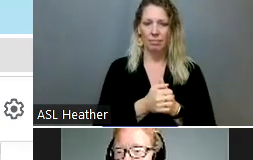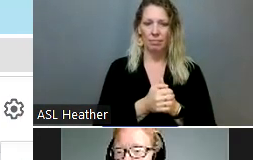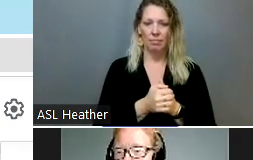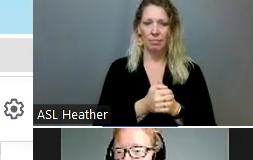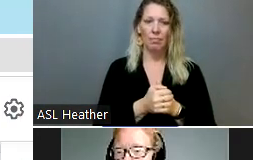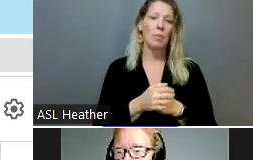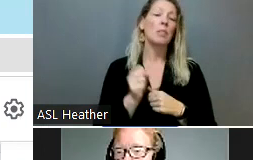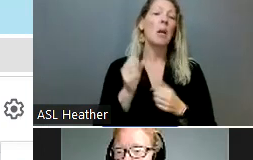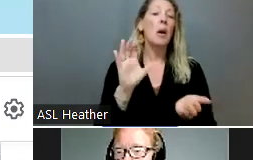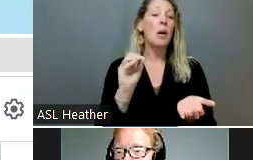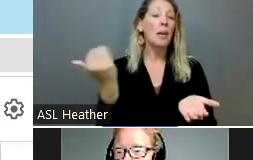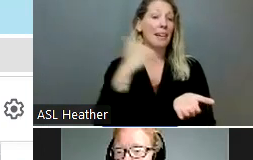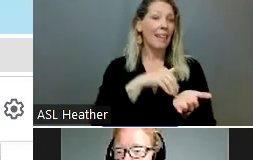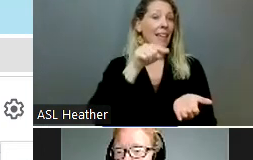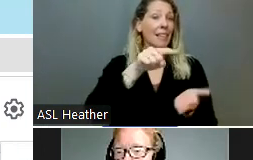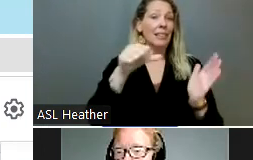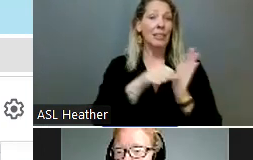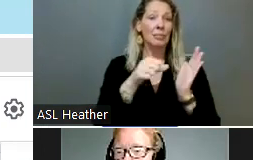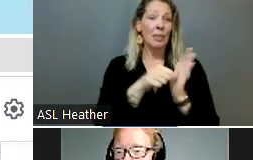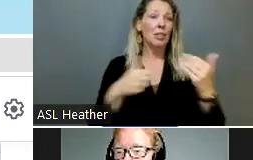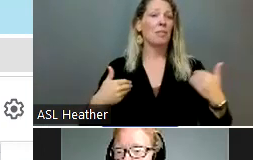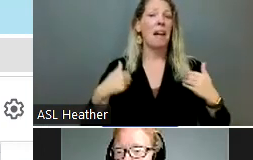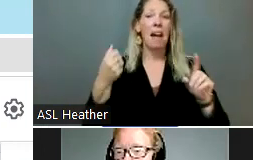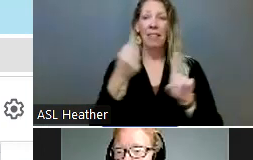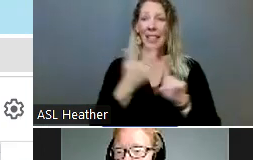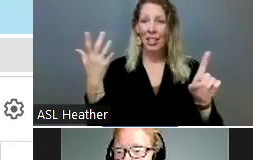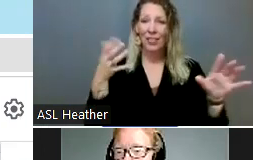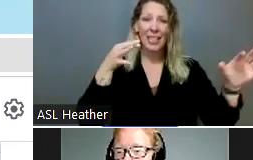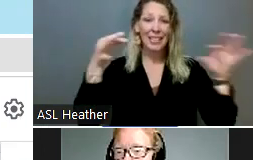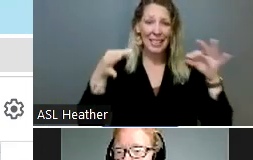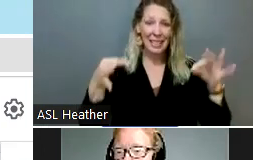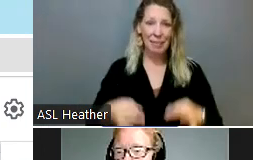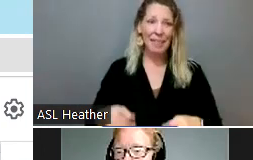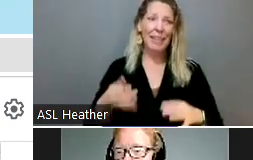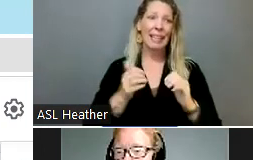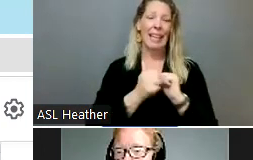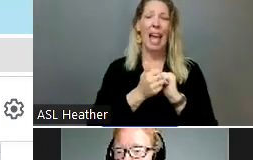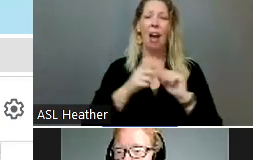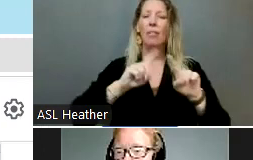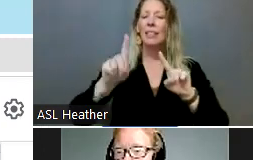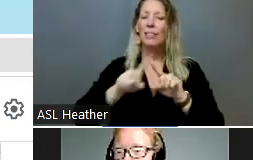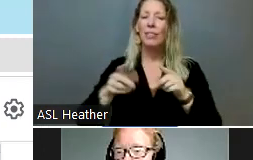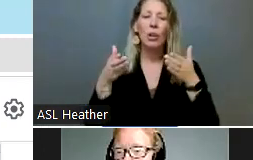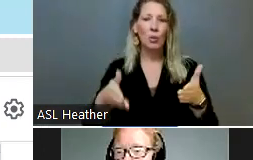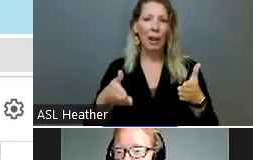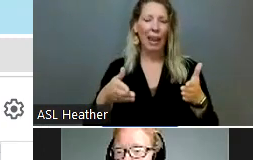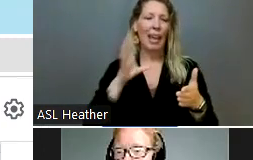So once again, on this page, we've got definitions of disability and how we, various ways that we might define it.